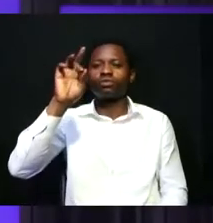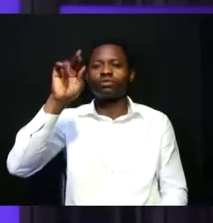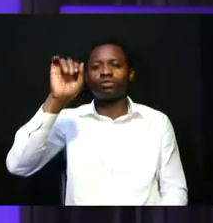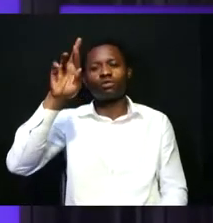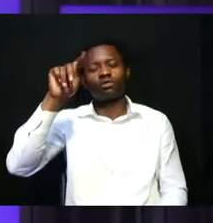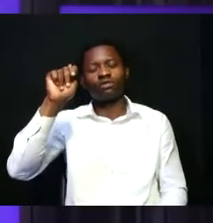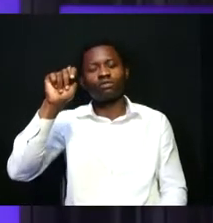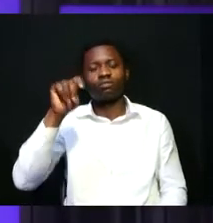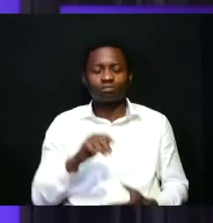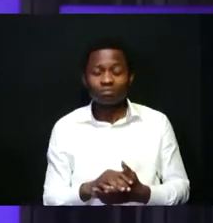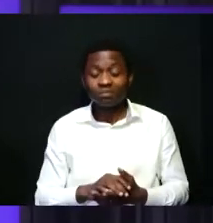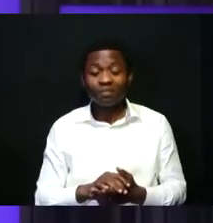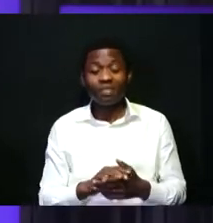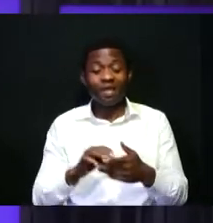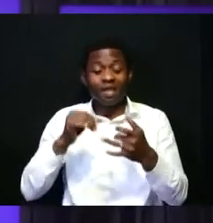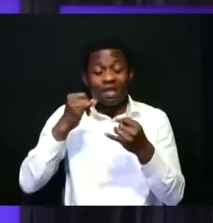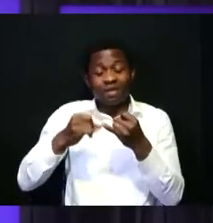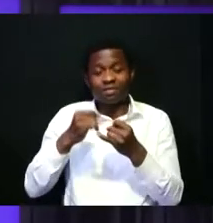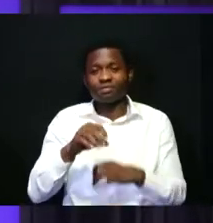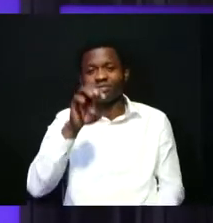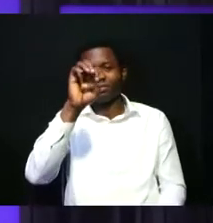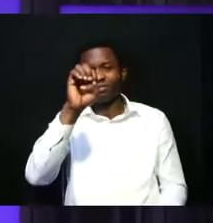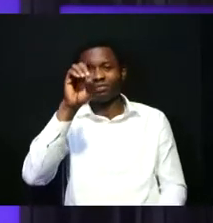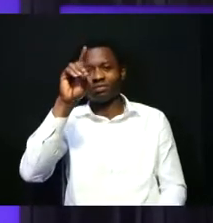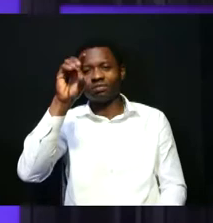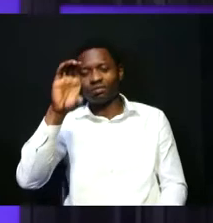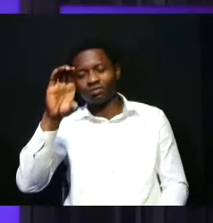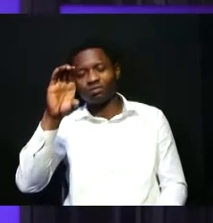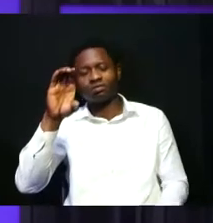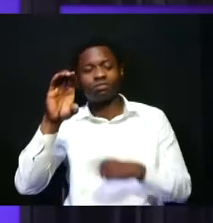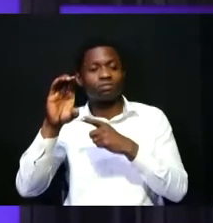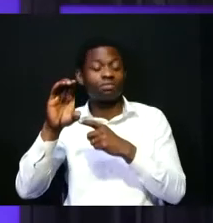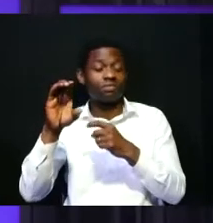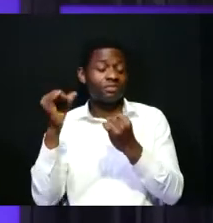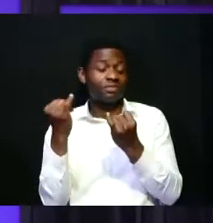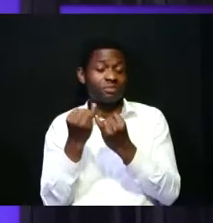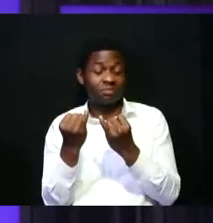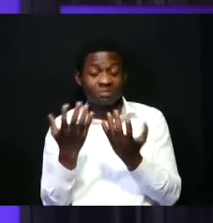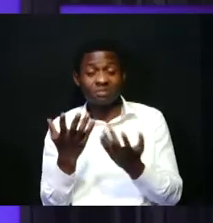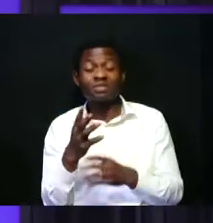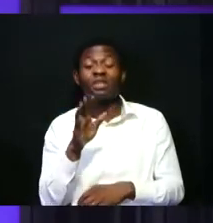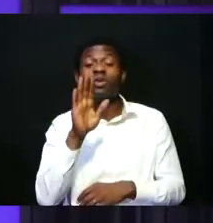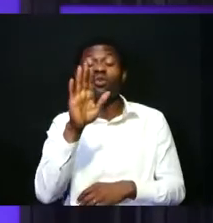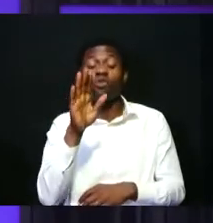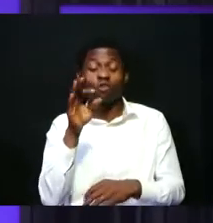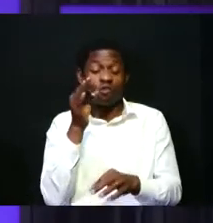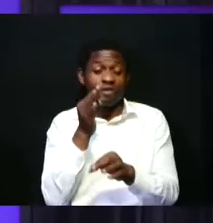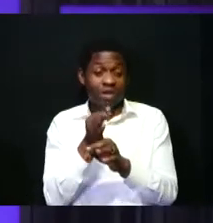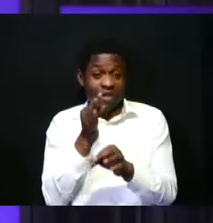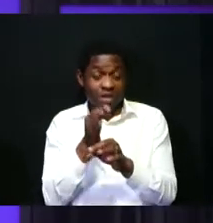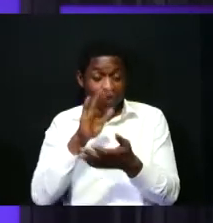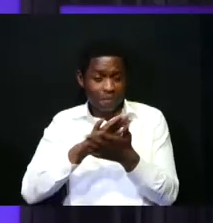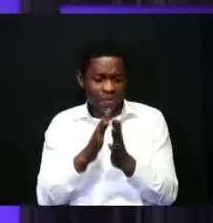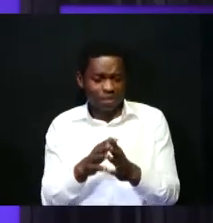EDC. EDC is a subsidiary of the Ecobank Group. EDC is saying that your financial independence is